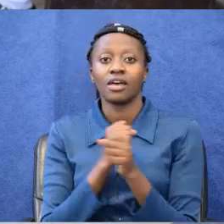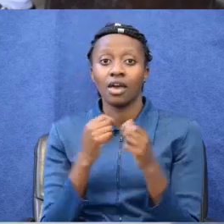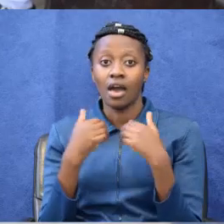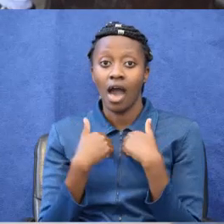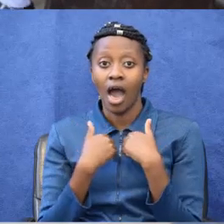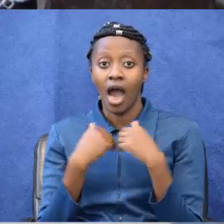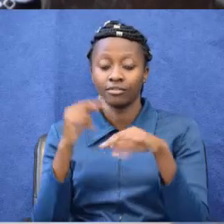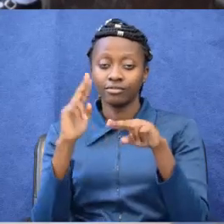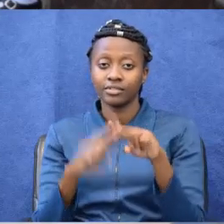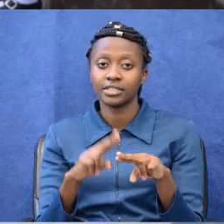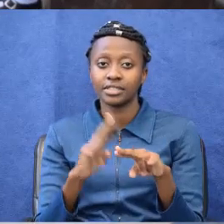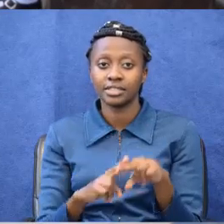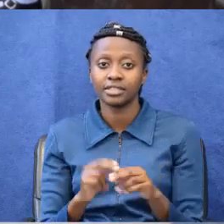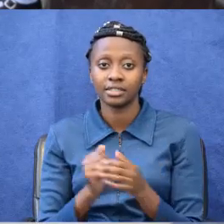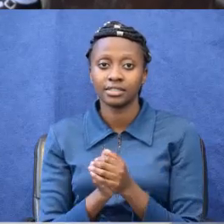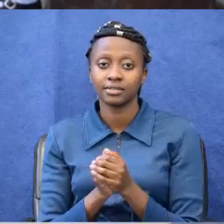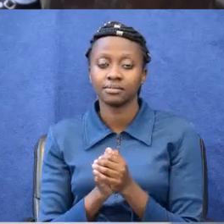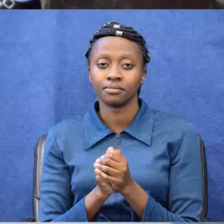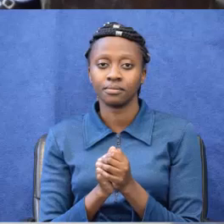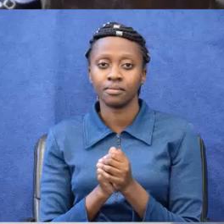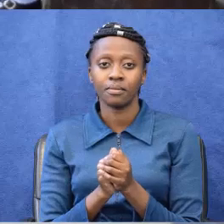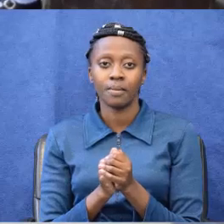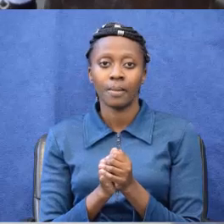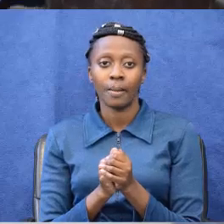love. We shall have our seats.